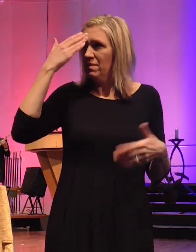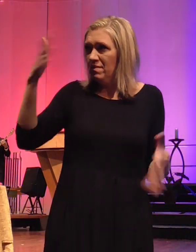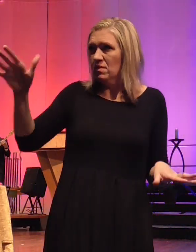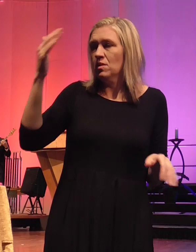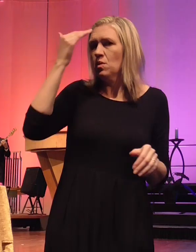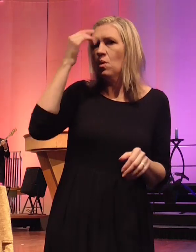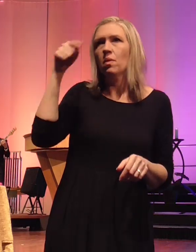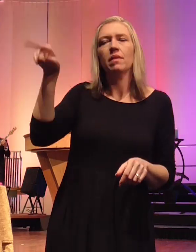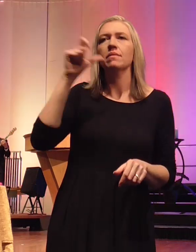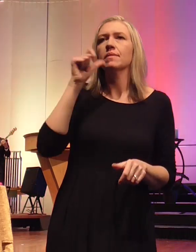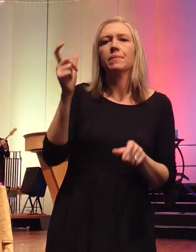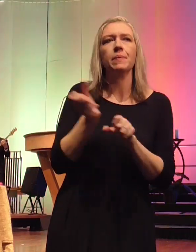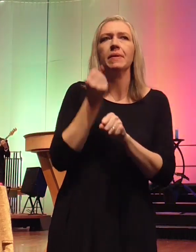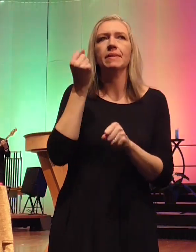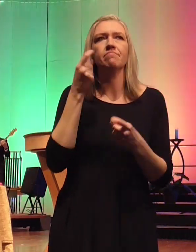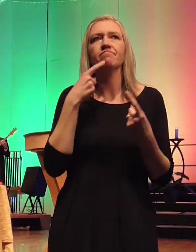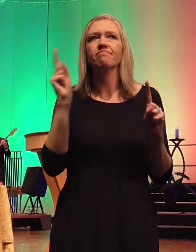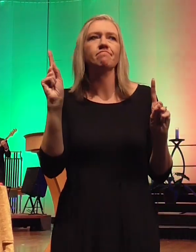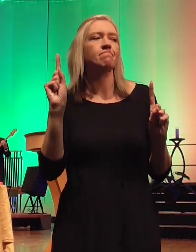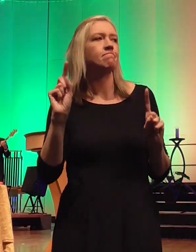win.